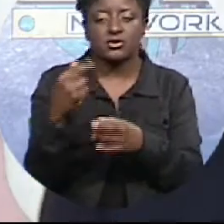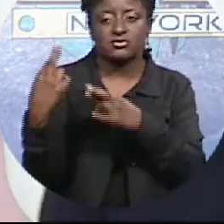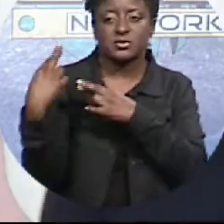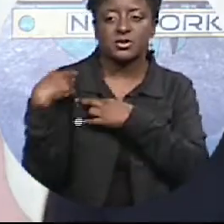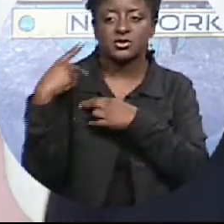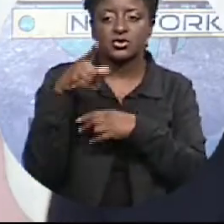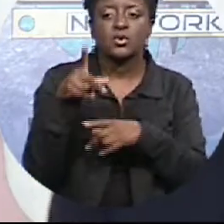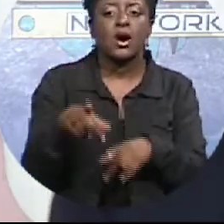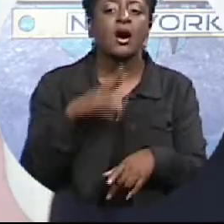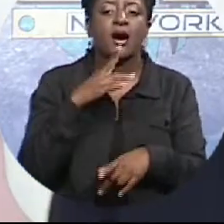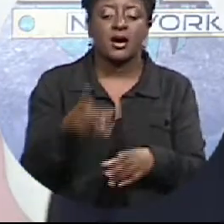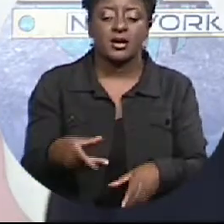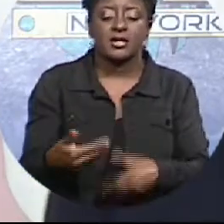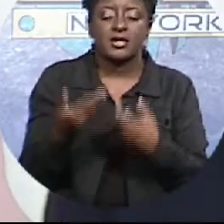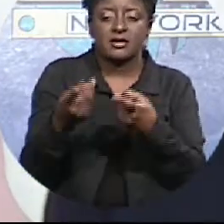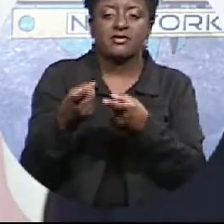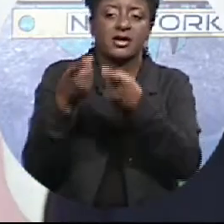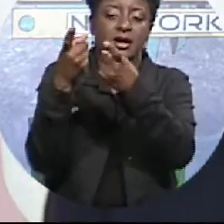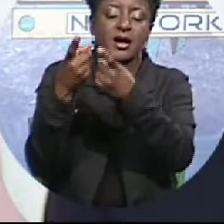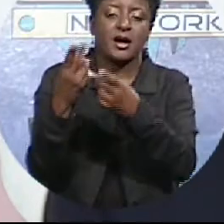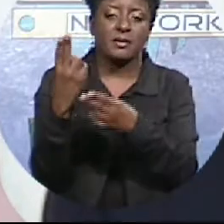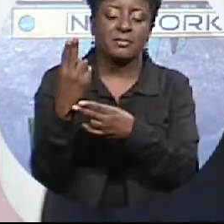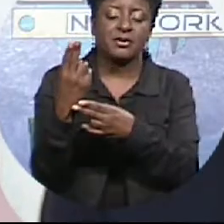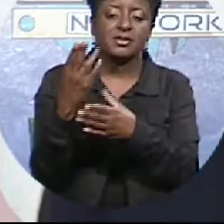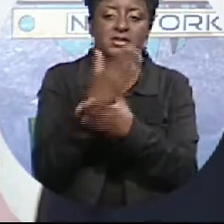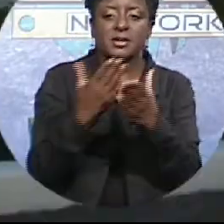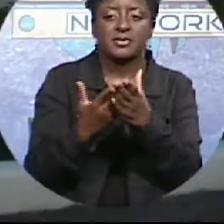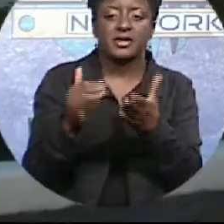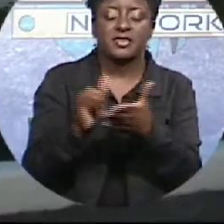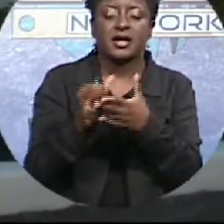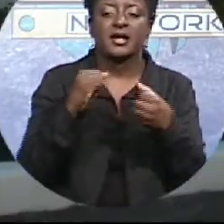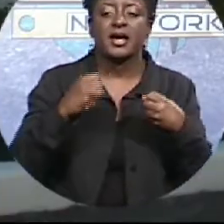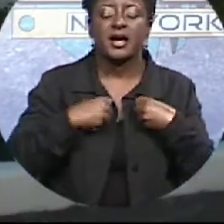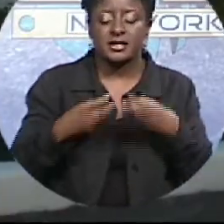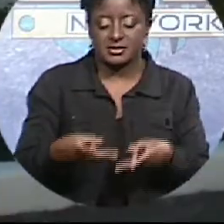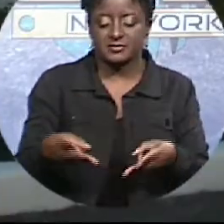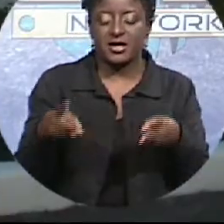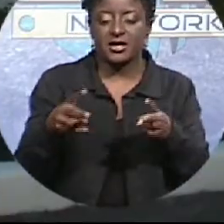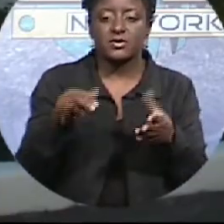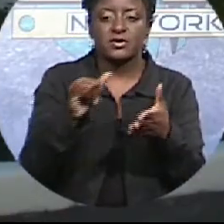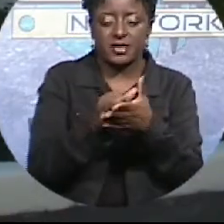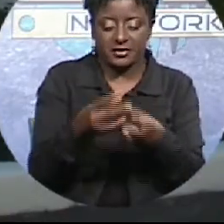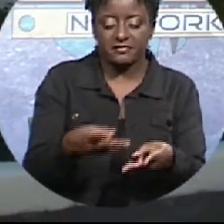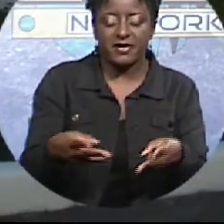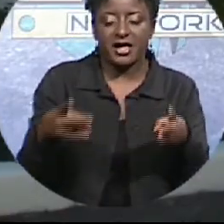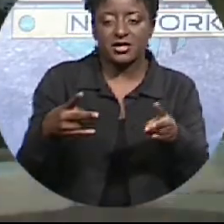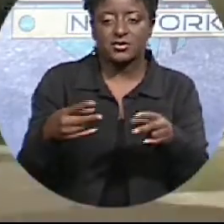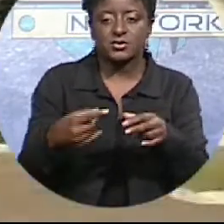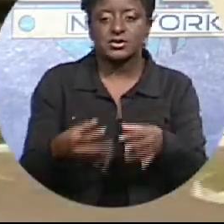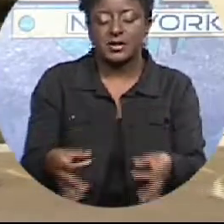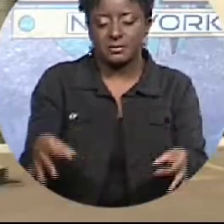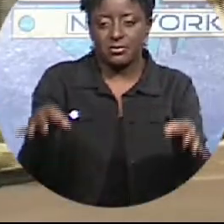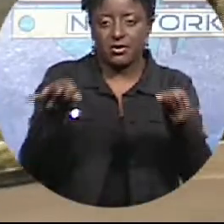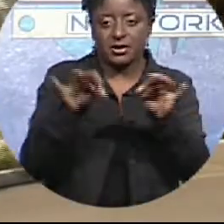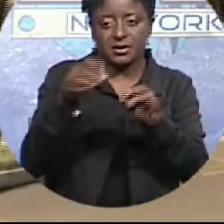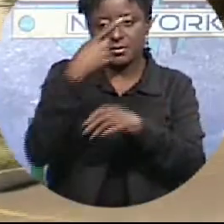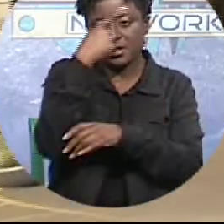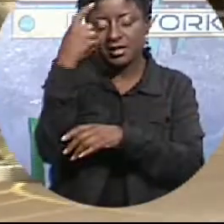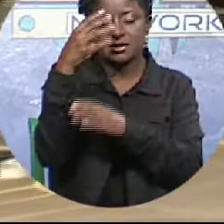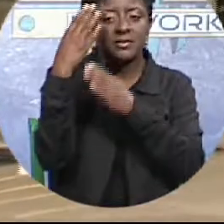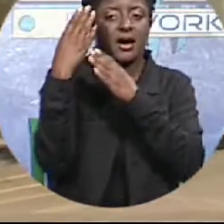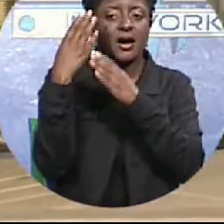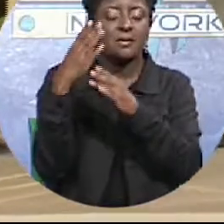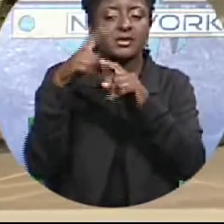has value for something that you're concerned about. That value, he says, is especially important because the Bahamas